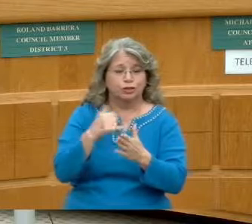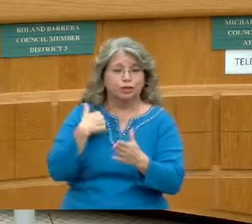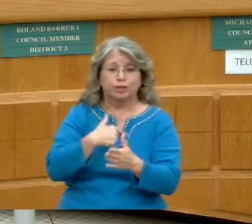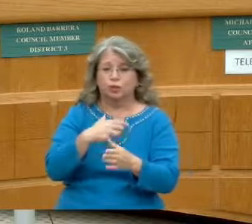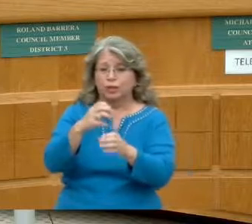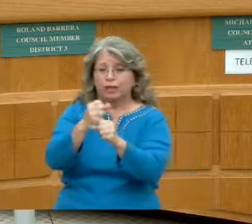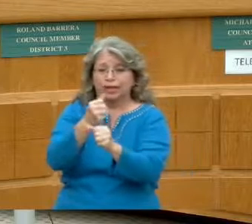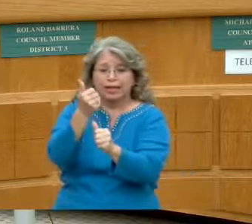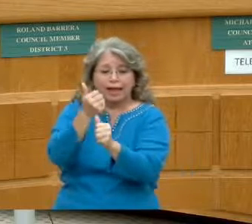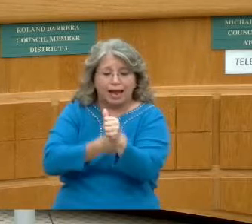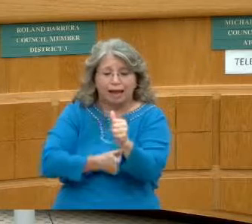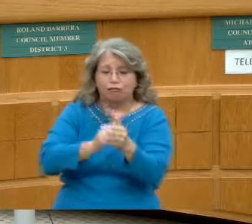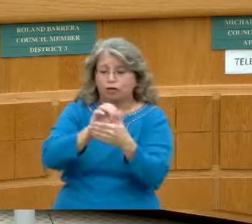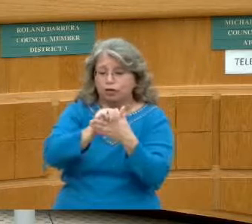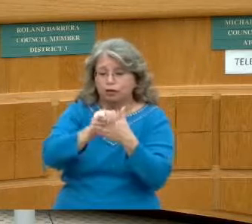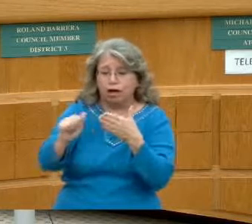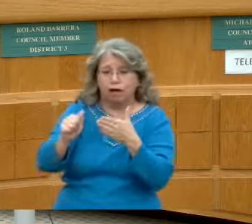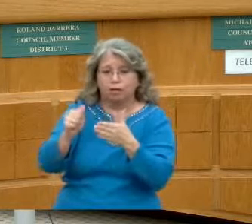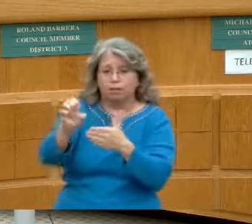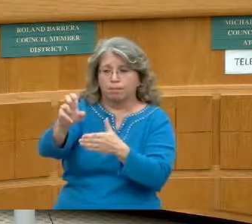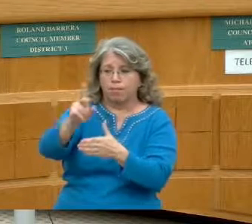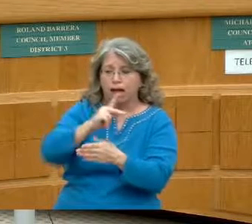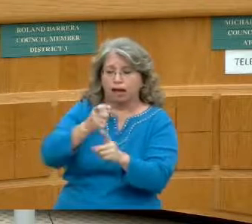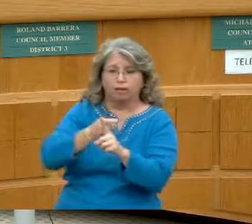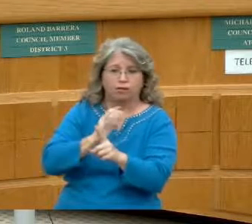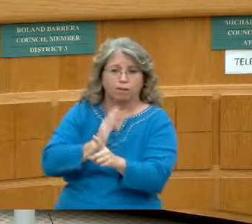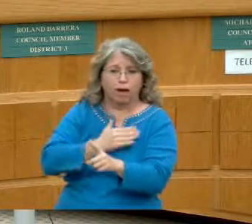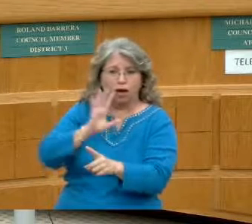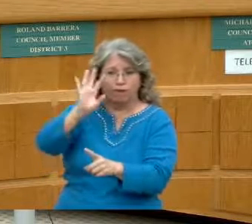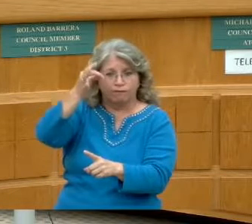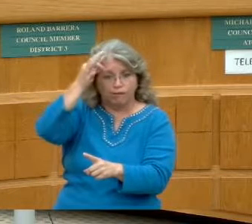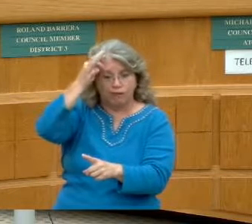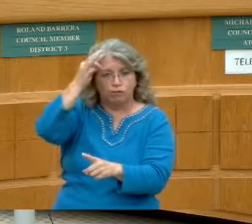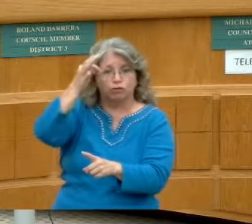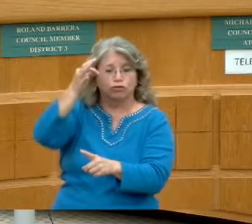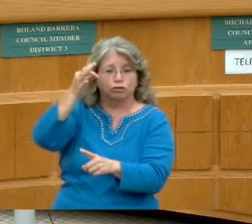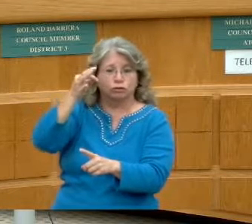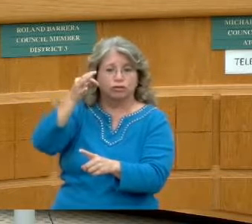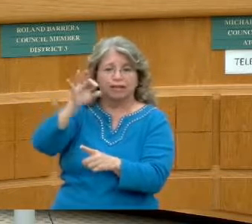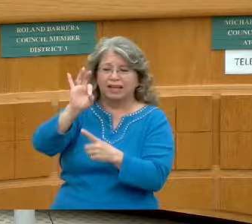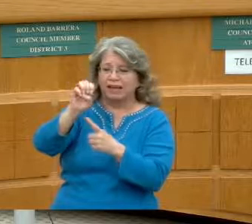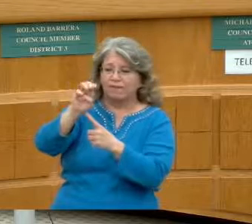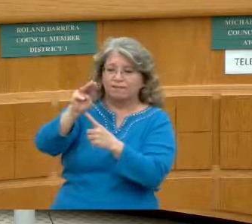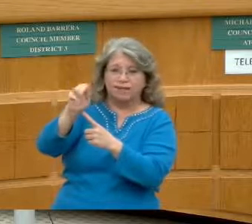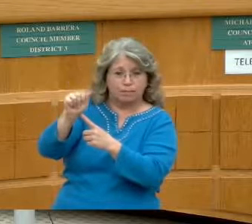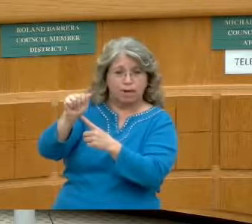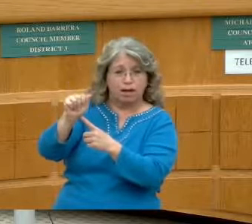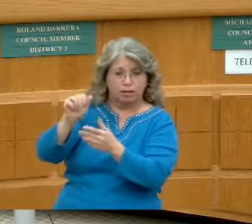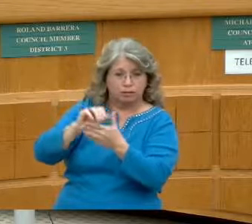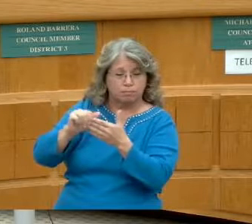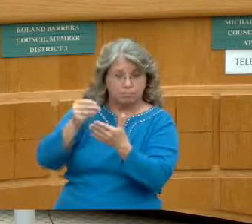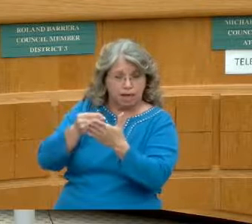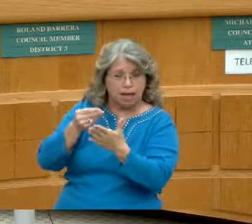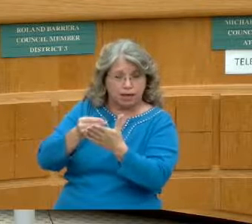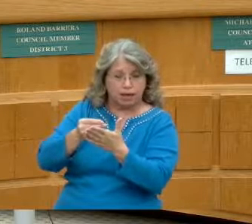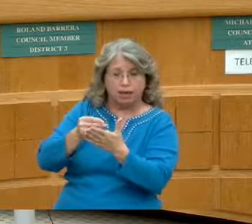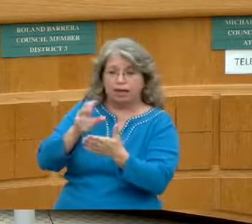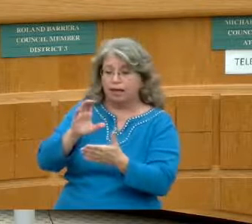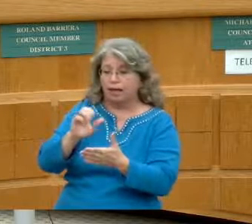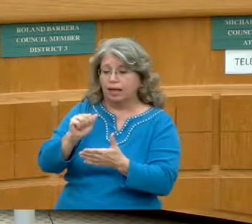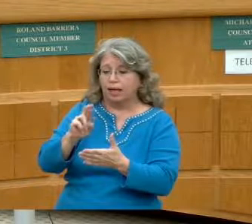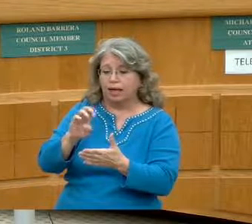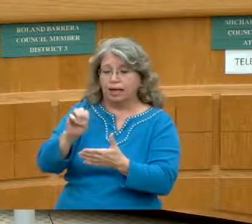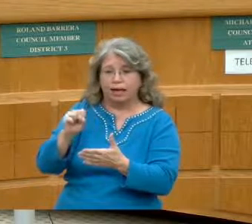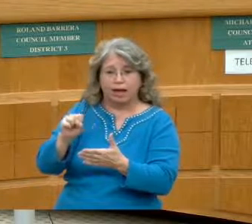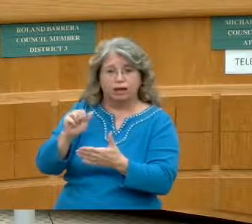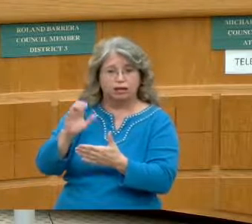reimbursement from our federal and state resources. So there are federal FEMA dollars to go after, there are CARES Act dollars,